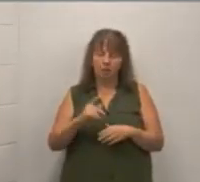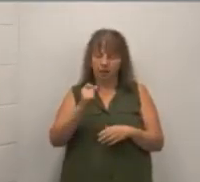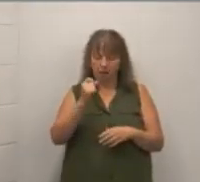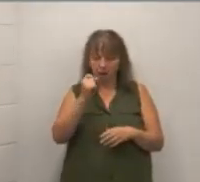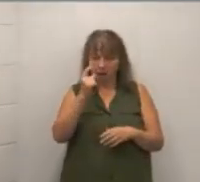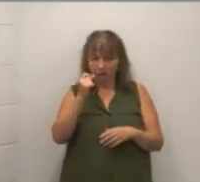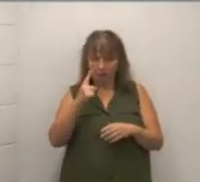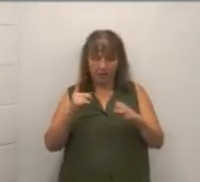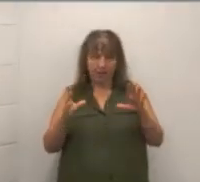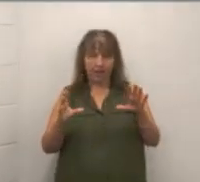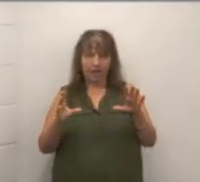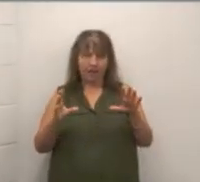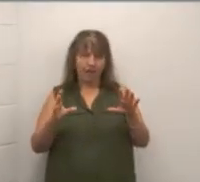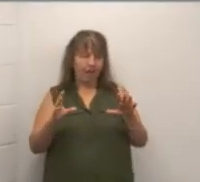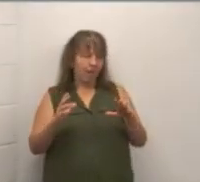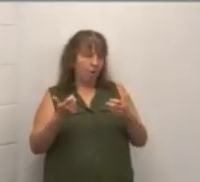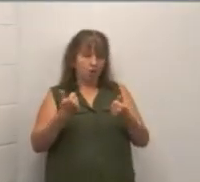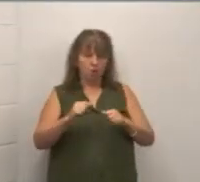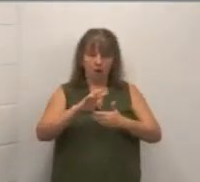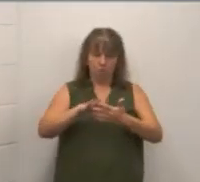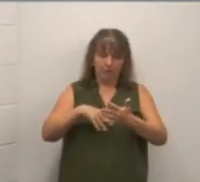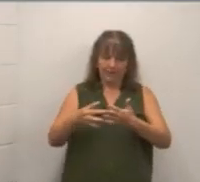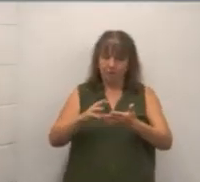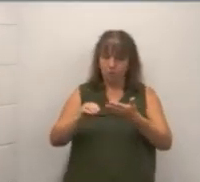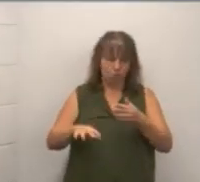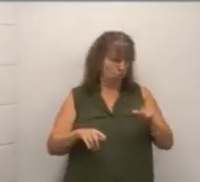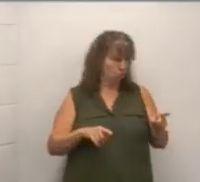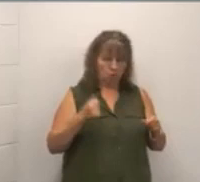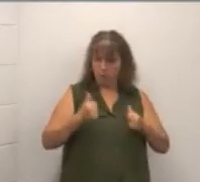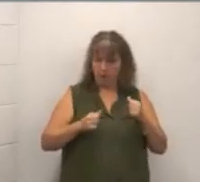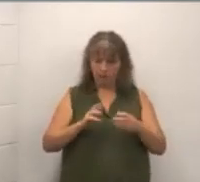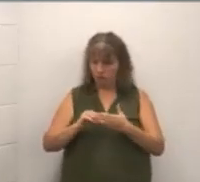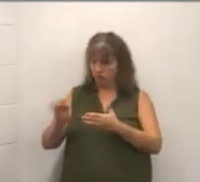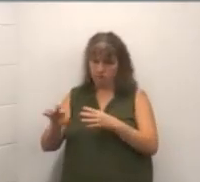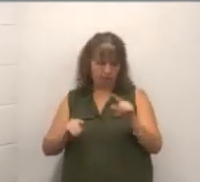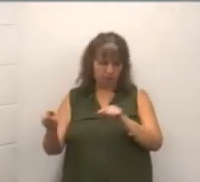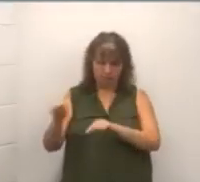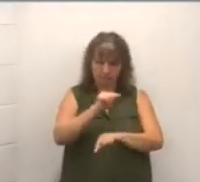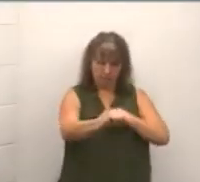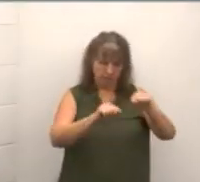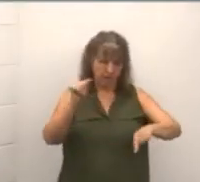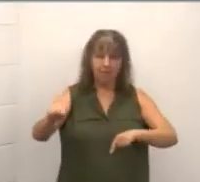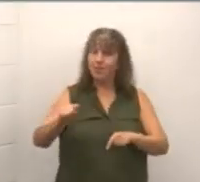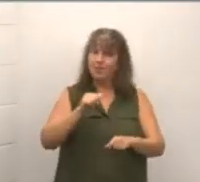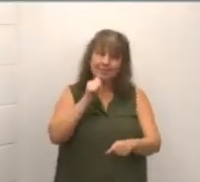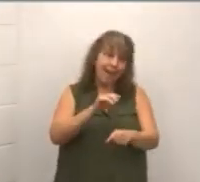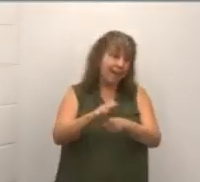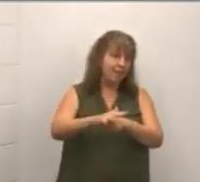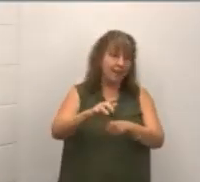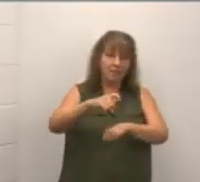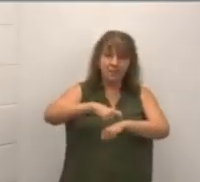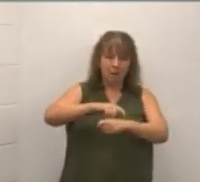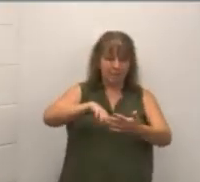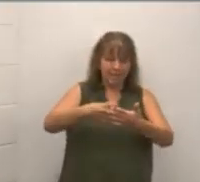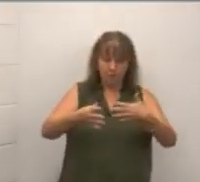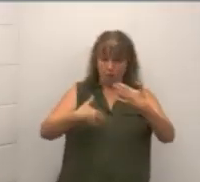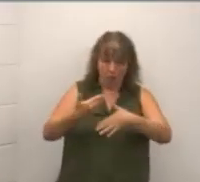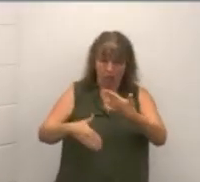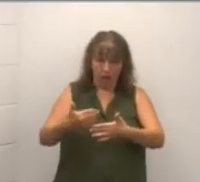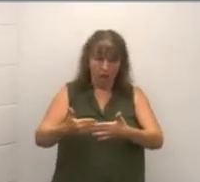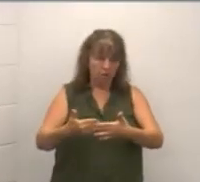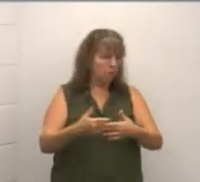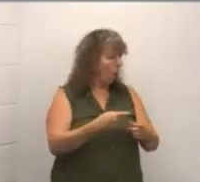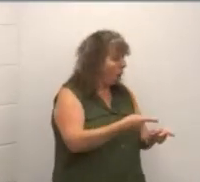lack of time that we have to schedule students right now is concerning. And then we will not be able